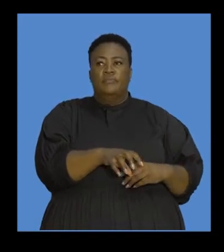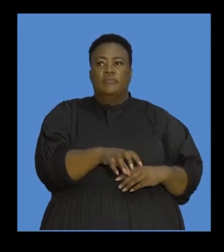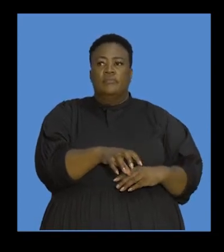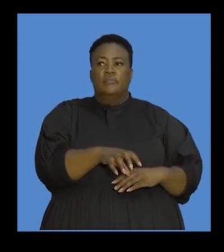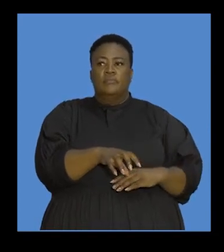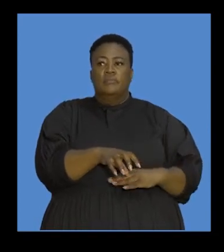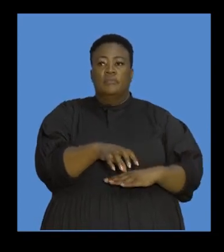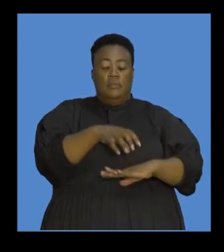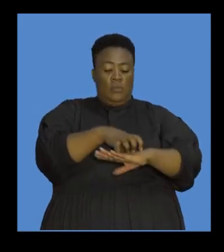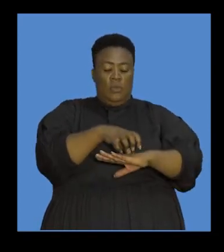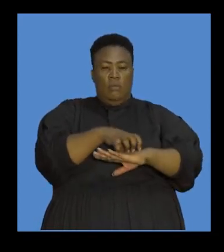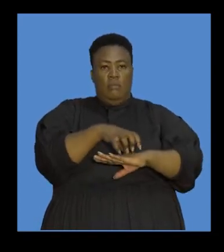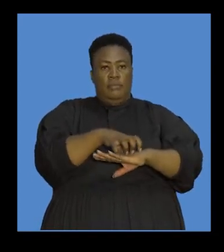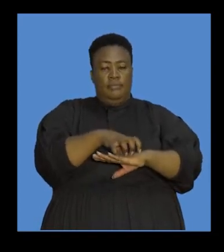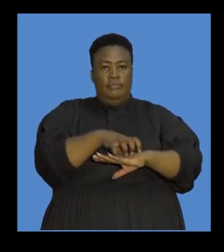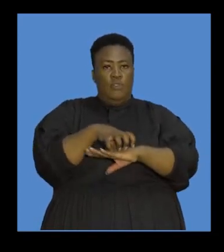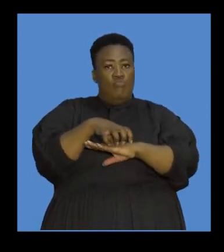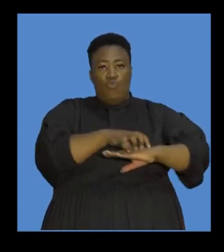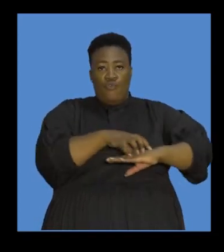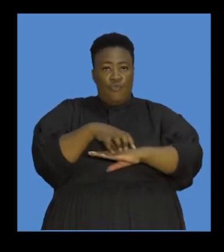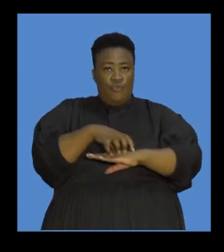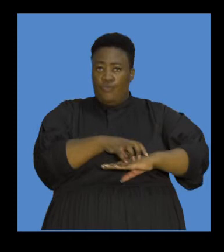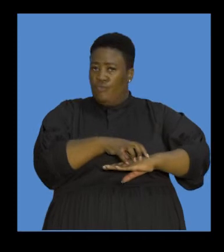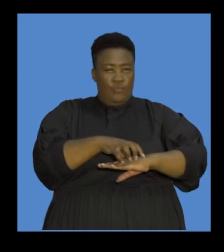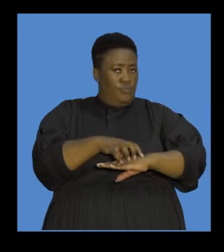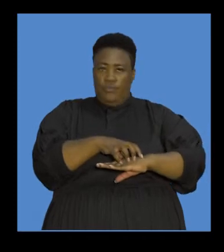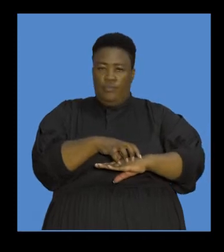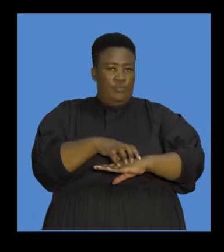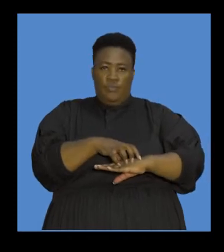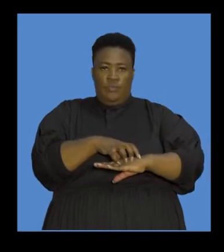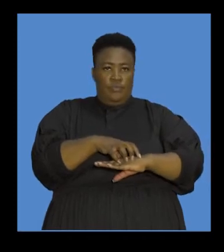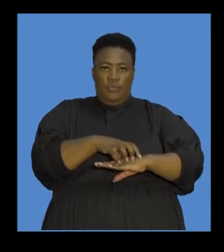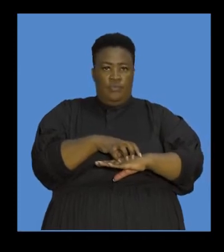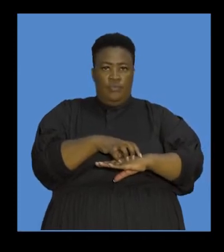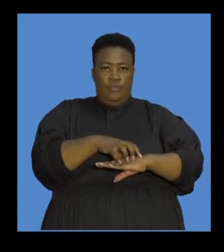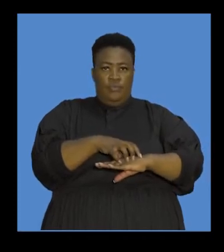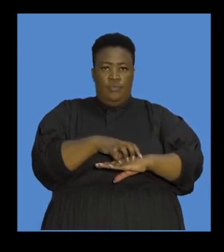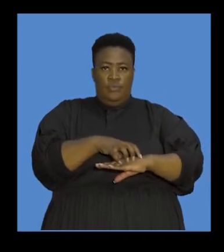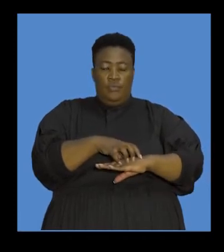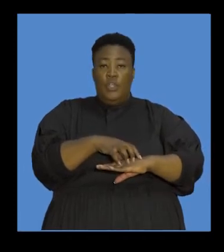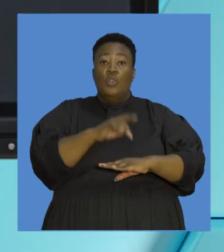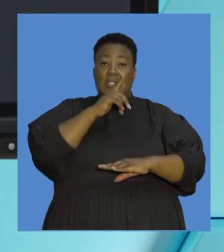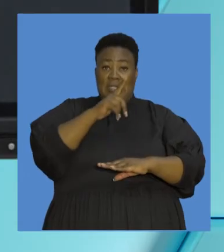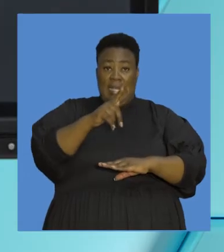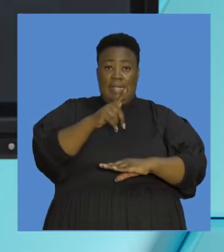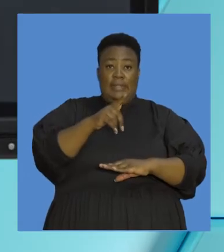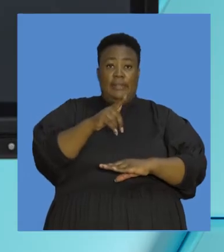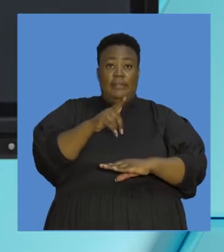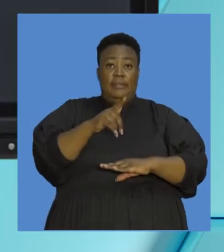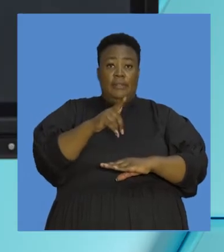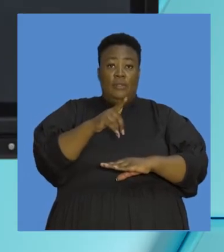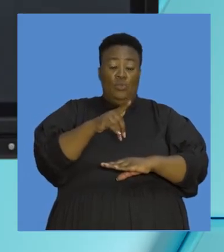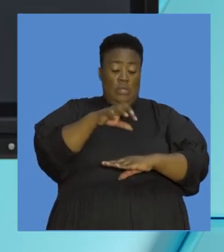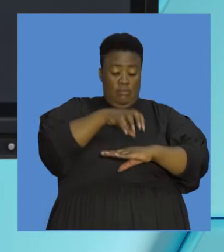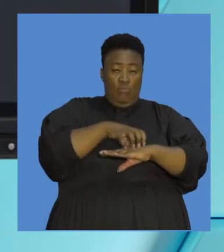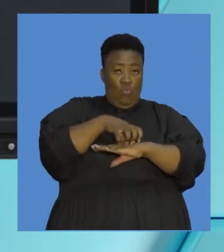Rests means it's stationary. It's implied. Okay, they're not telling you it's stationary, it's